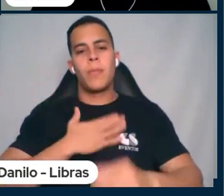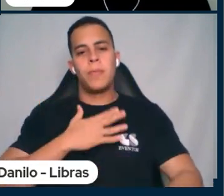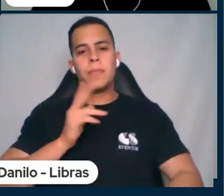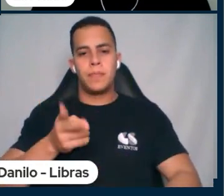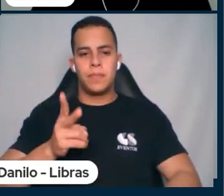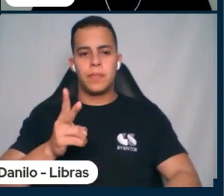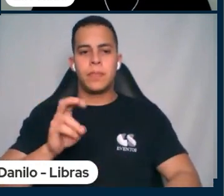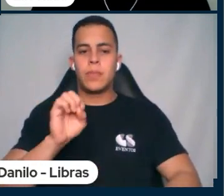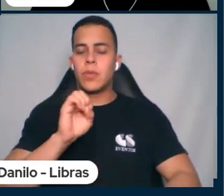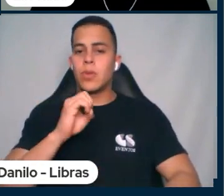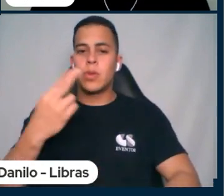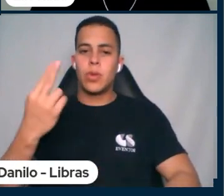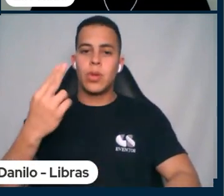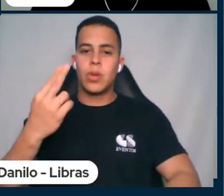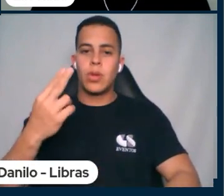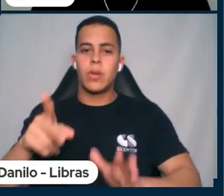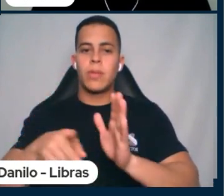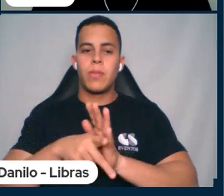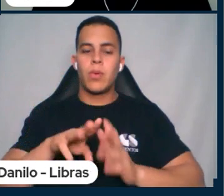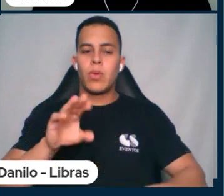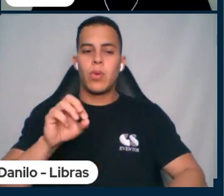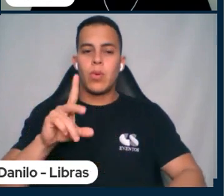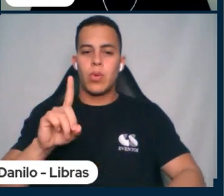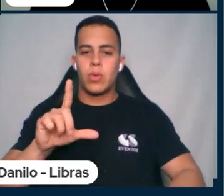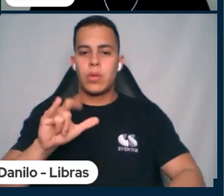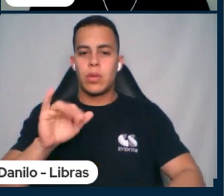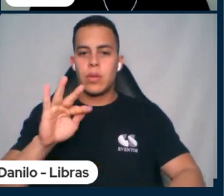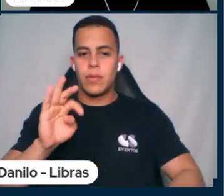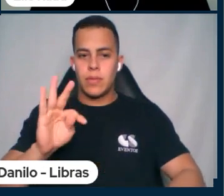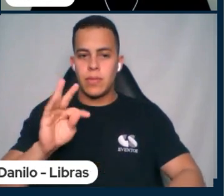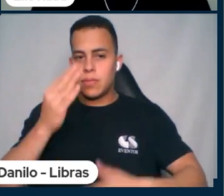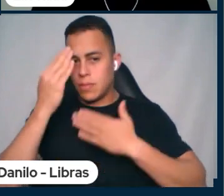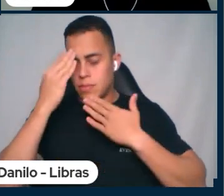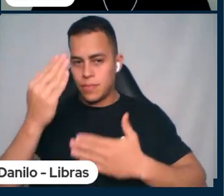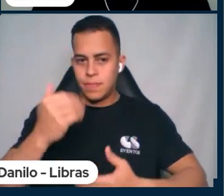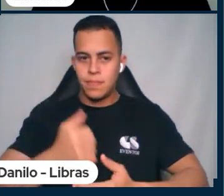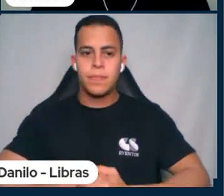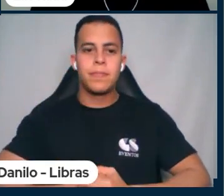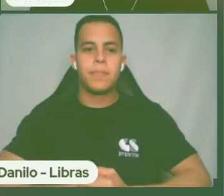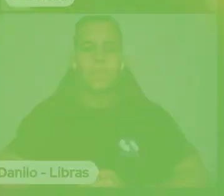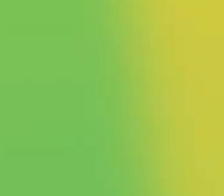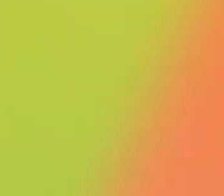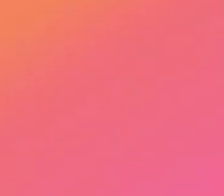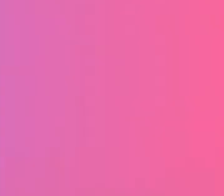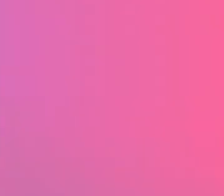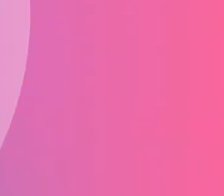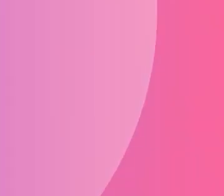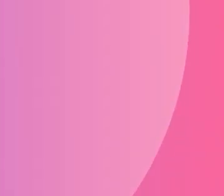and with WordLift on wordlift.io. Thank you.